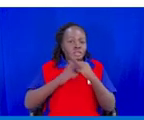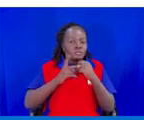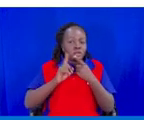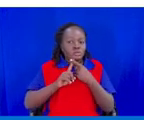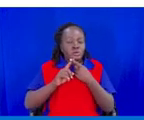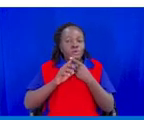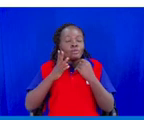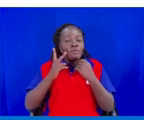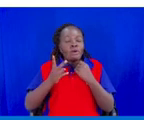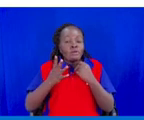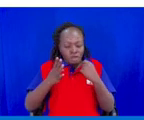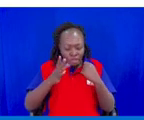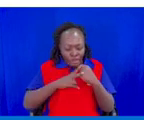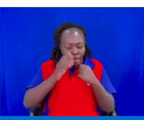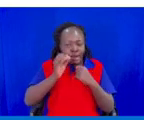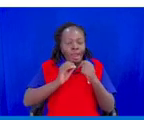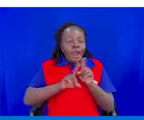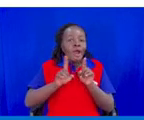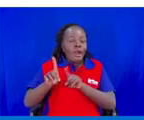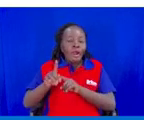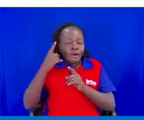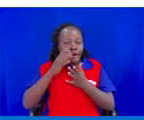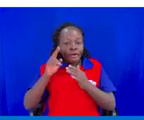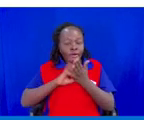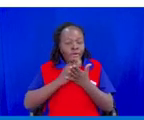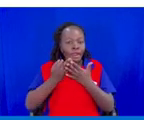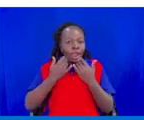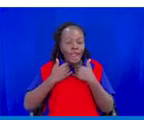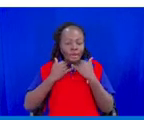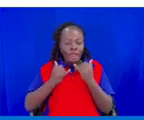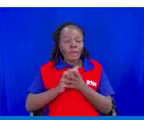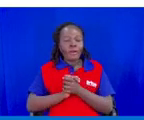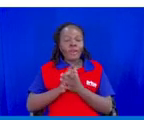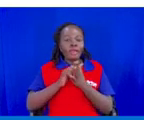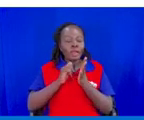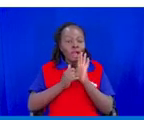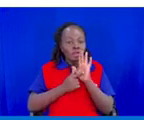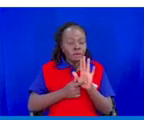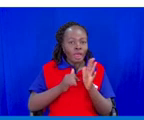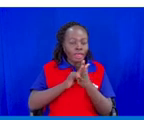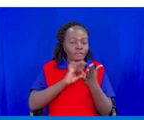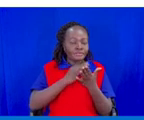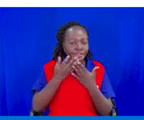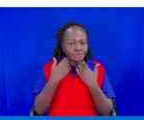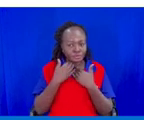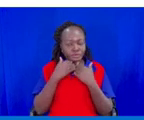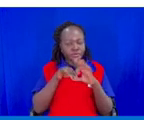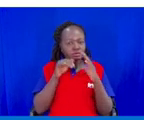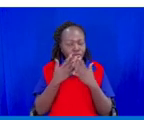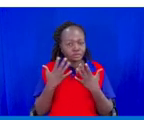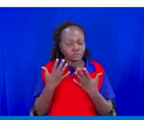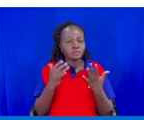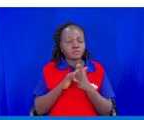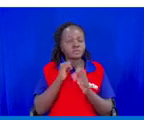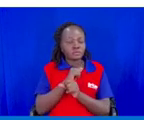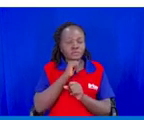37% to 47%. And indeed, even for this fund, because of the exposure that the fund has in a property, that did take